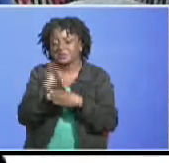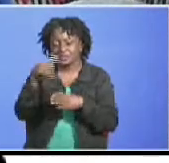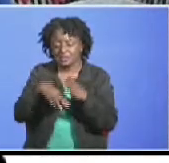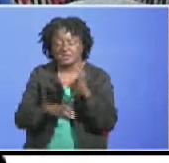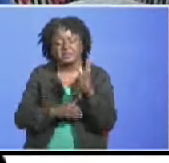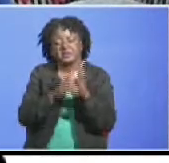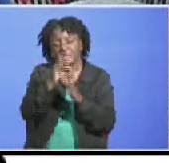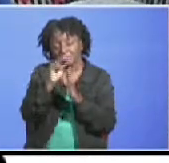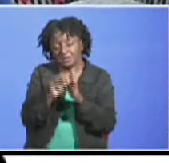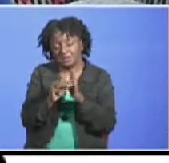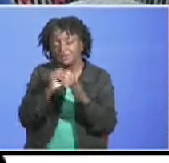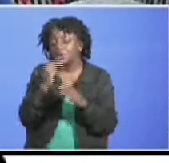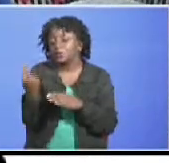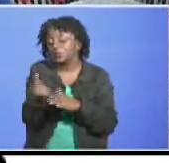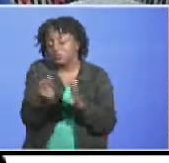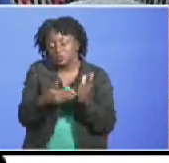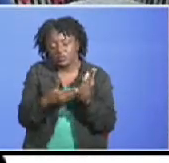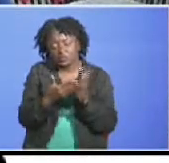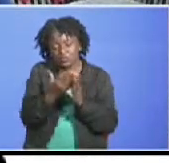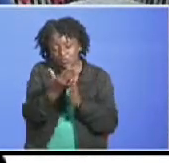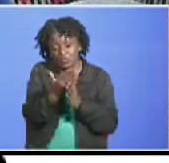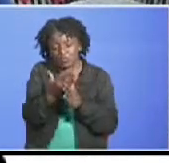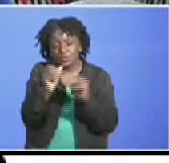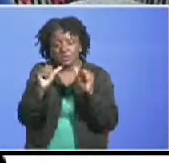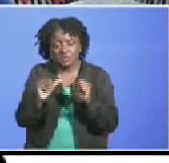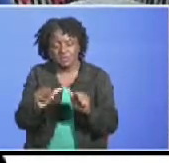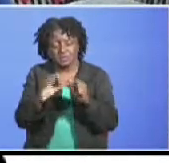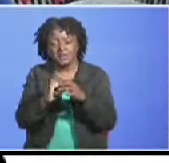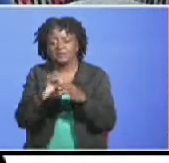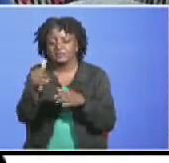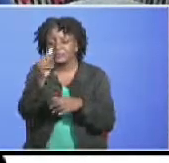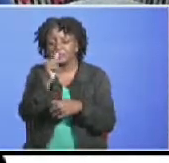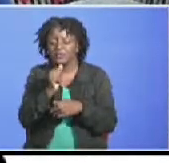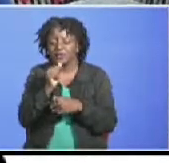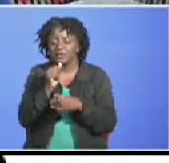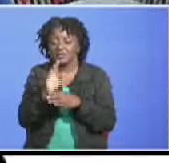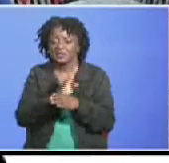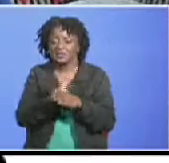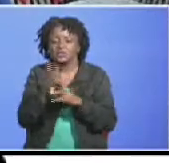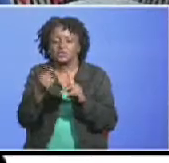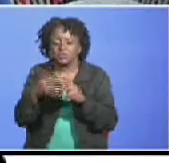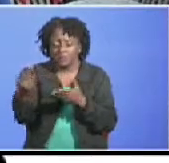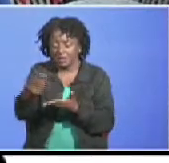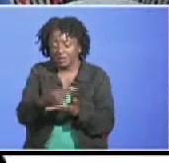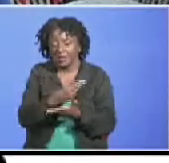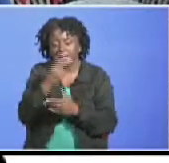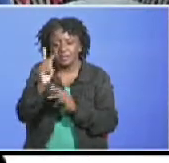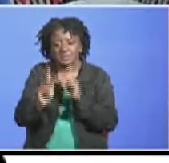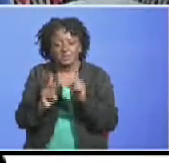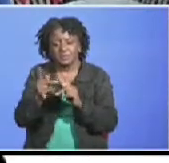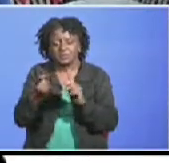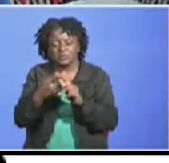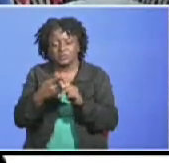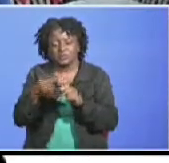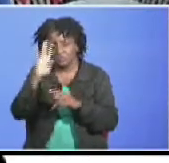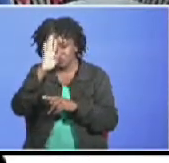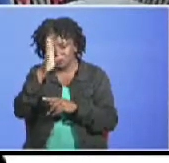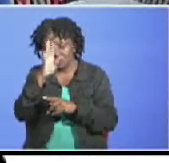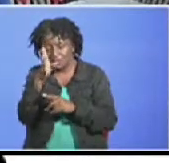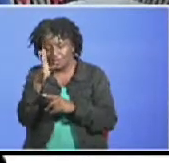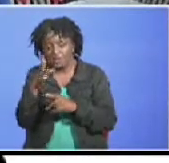only through the capacity of the private sector to employ people, to innovate,